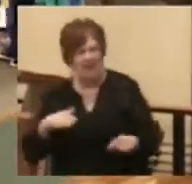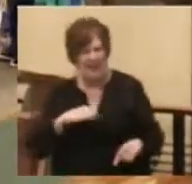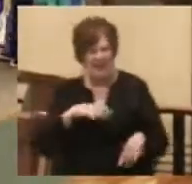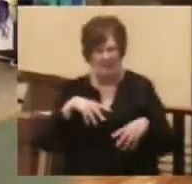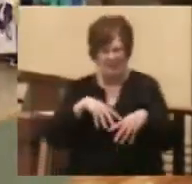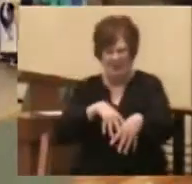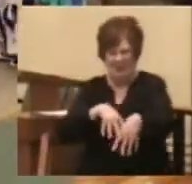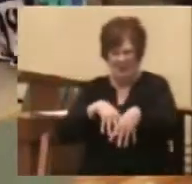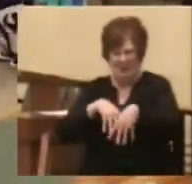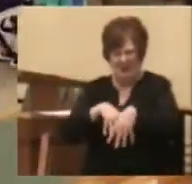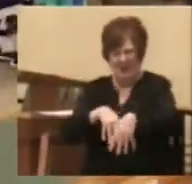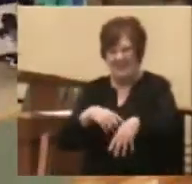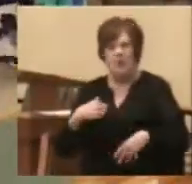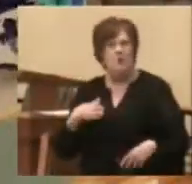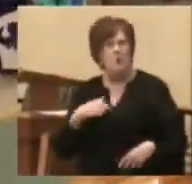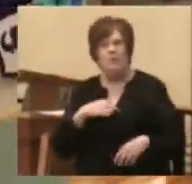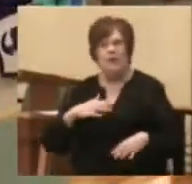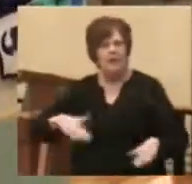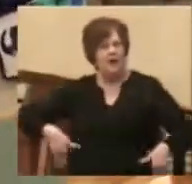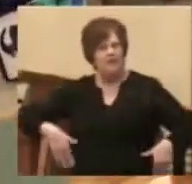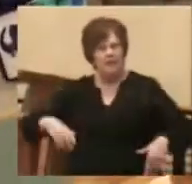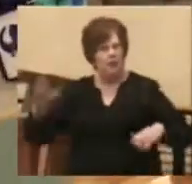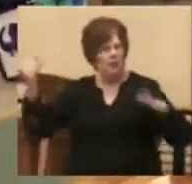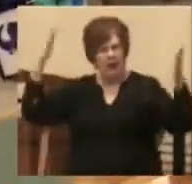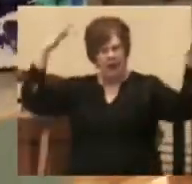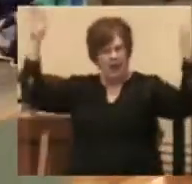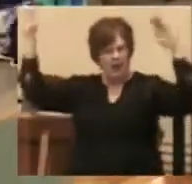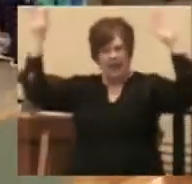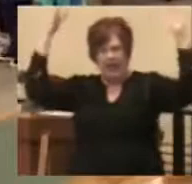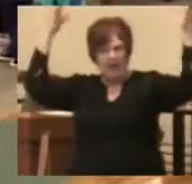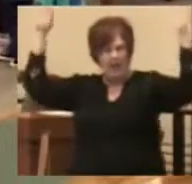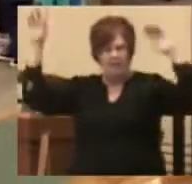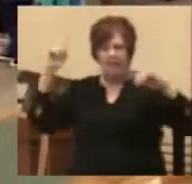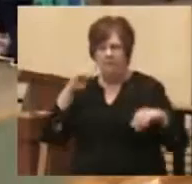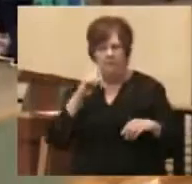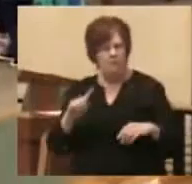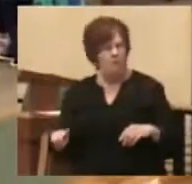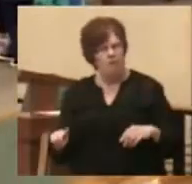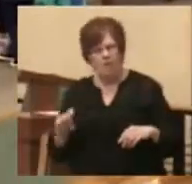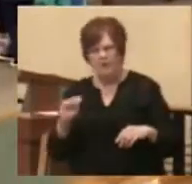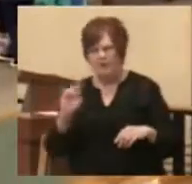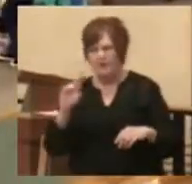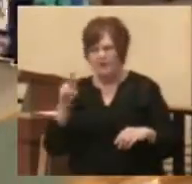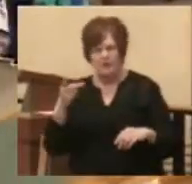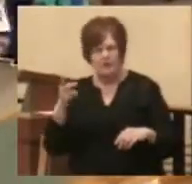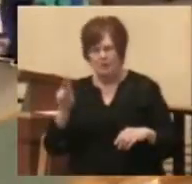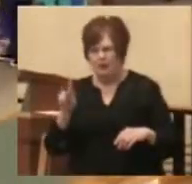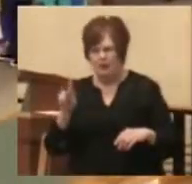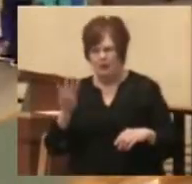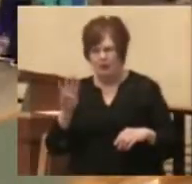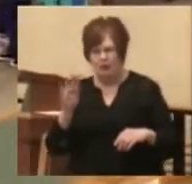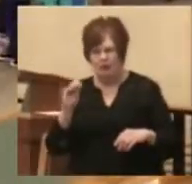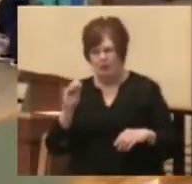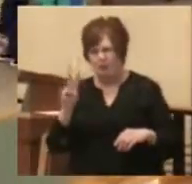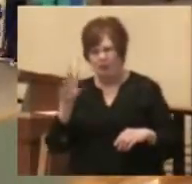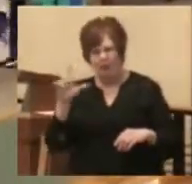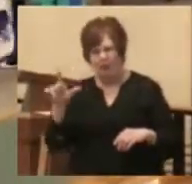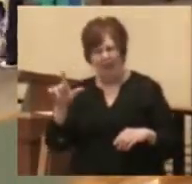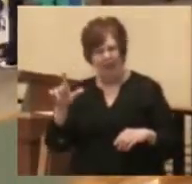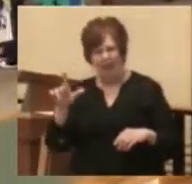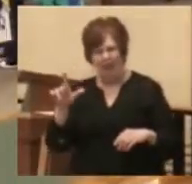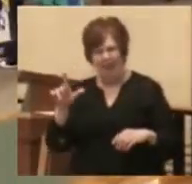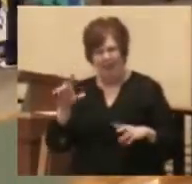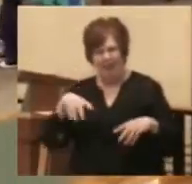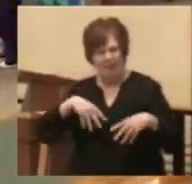But you know what? We haven't waved these for a Super Bowl parade yet, for the